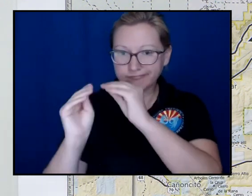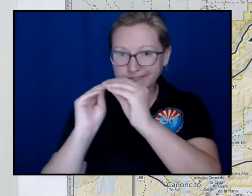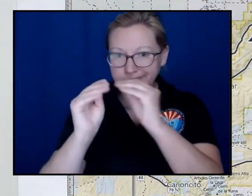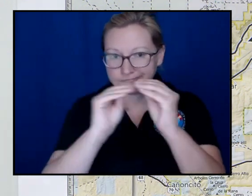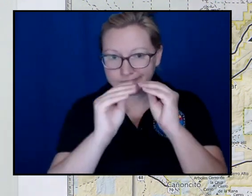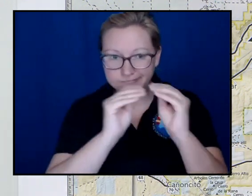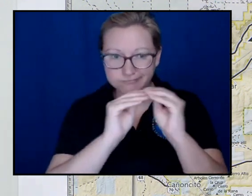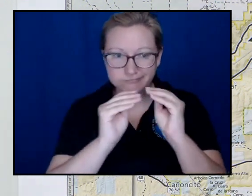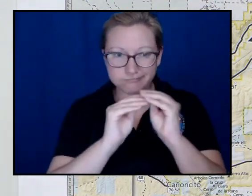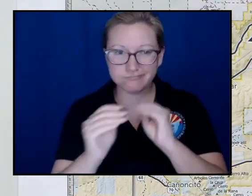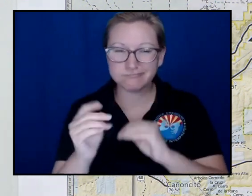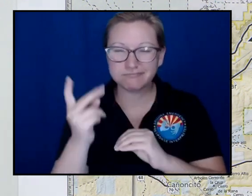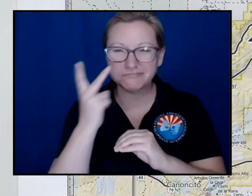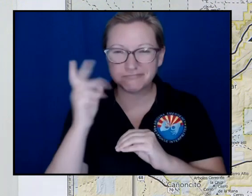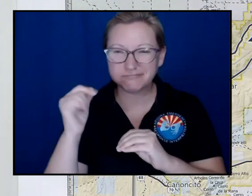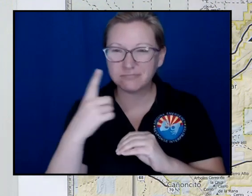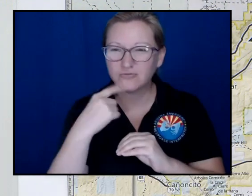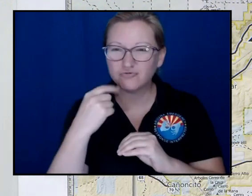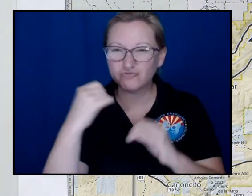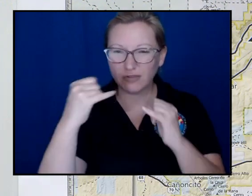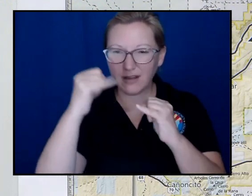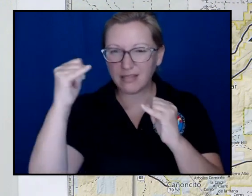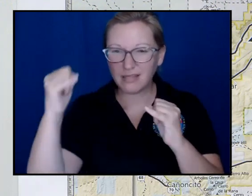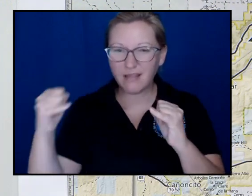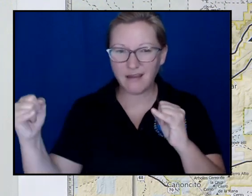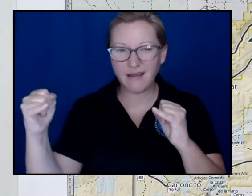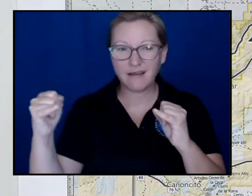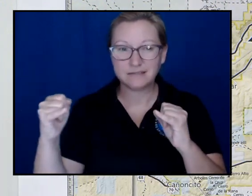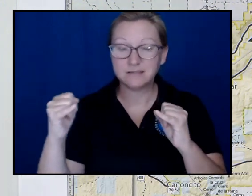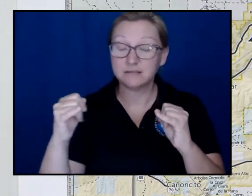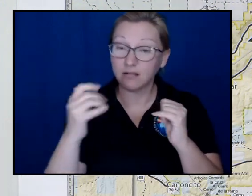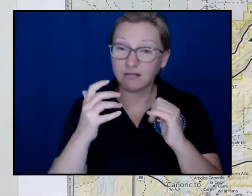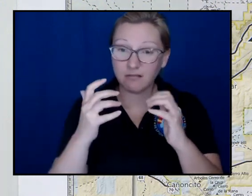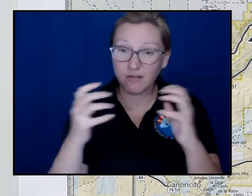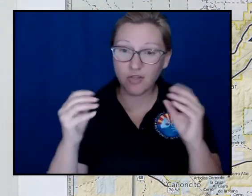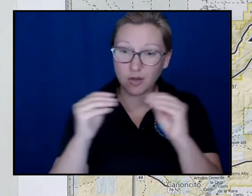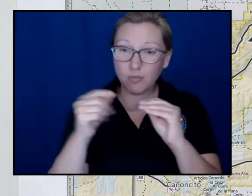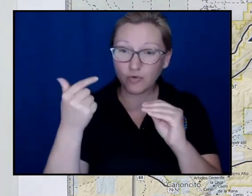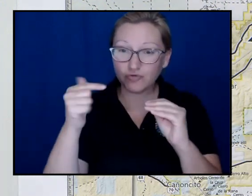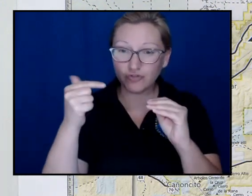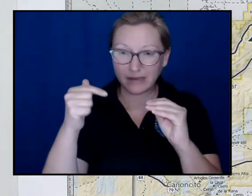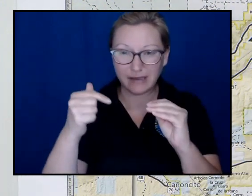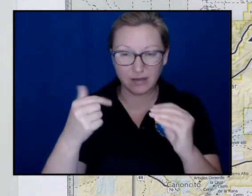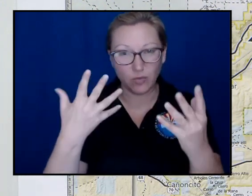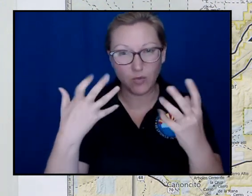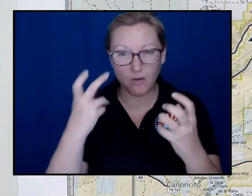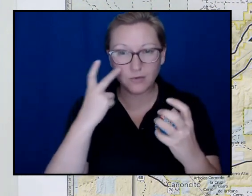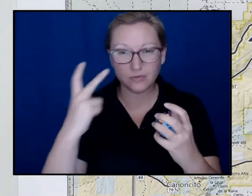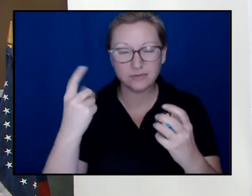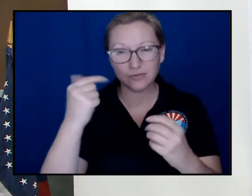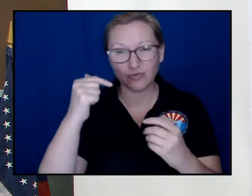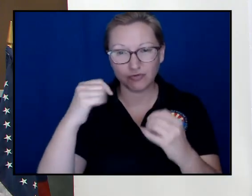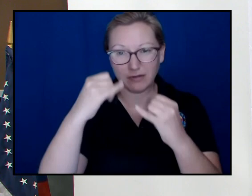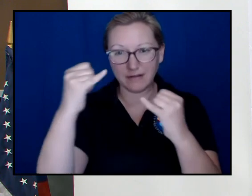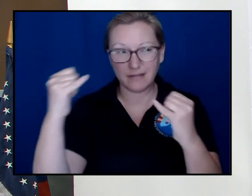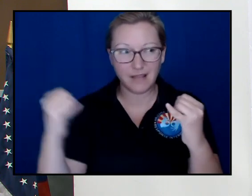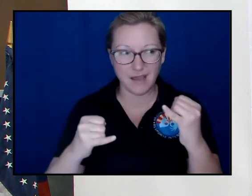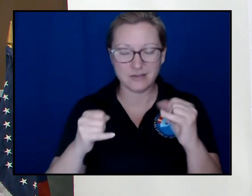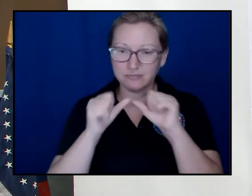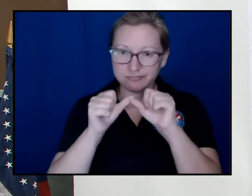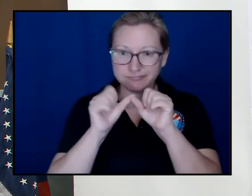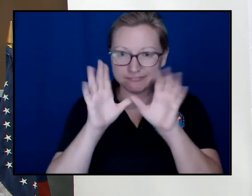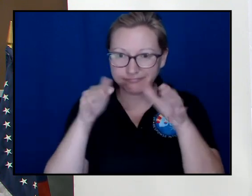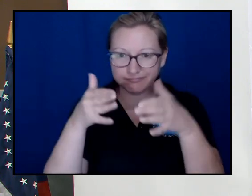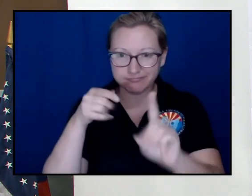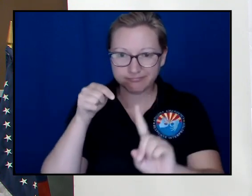red lines, and there's definitely a lot more green here as well. So they're going to continue to focus on that for the future. And